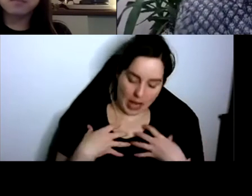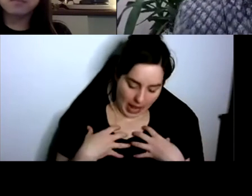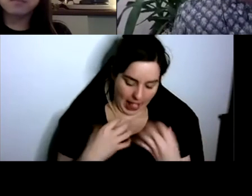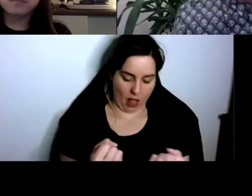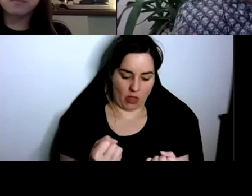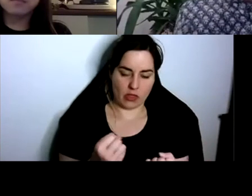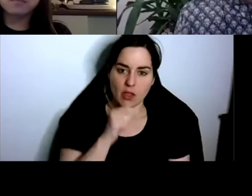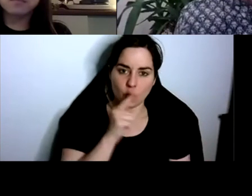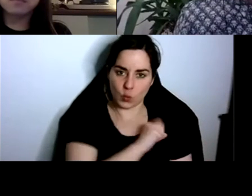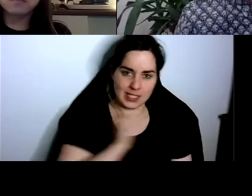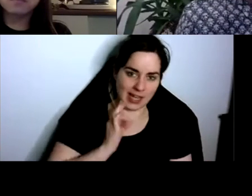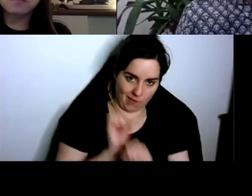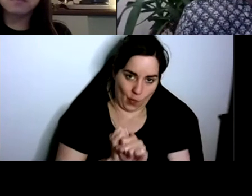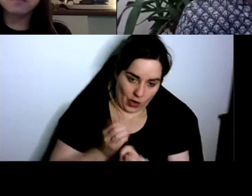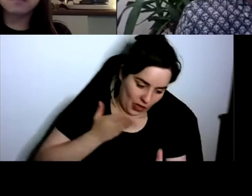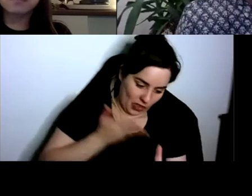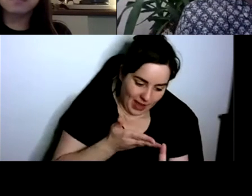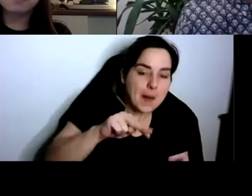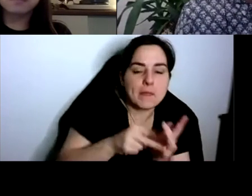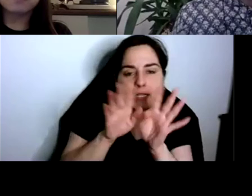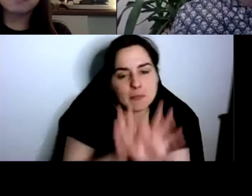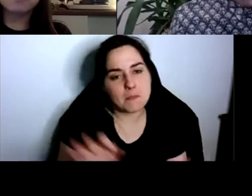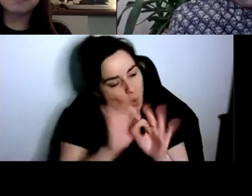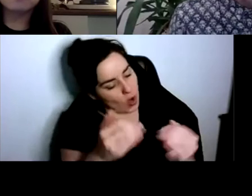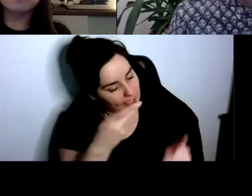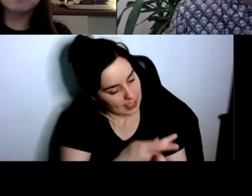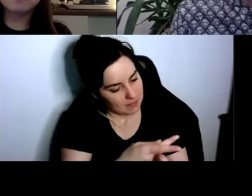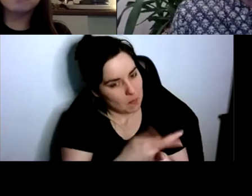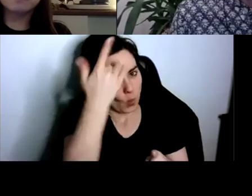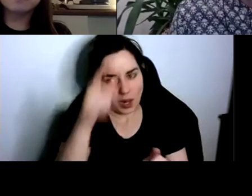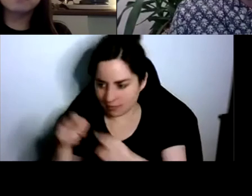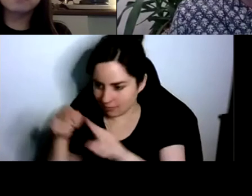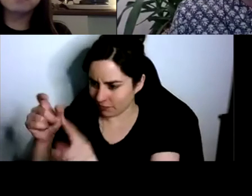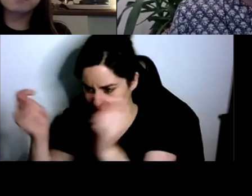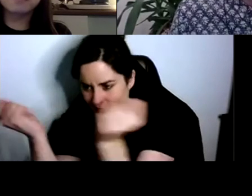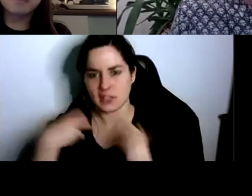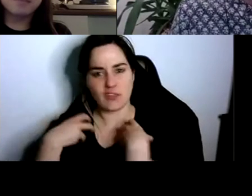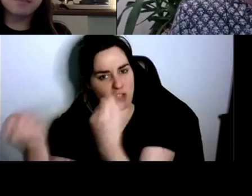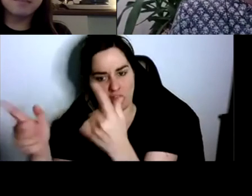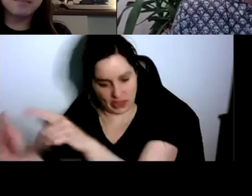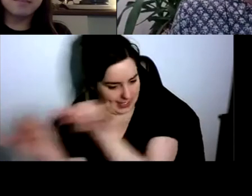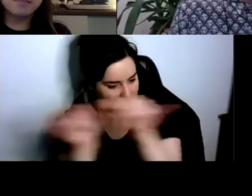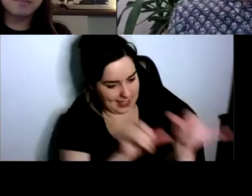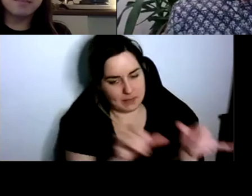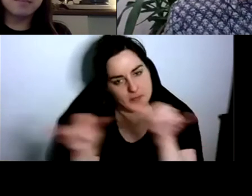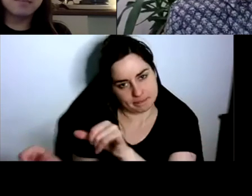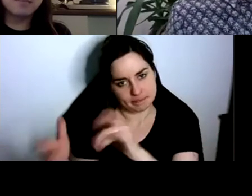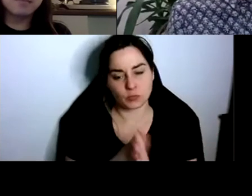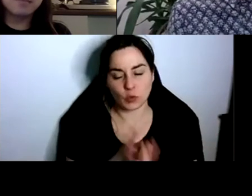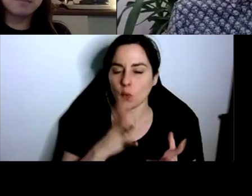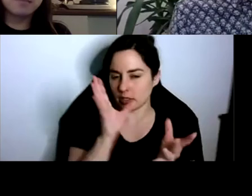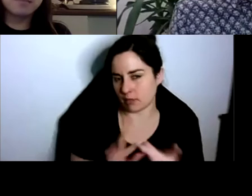is intrinsic to the health of the festival. So that's one inspiring thing I wanted to share. Thanks. Thank